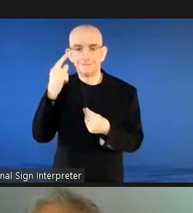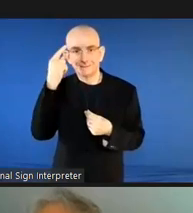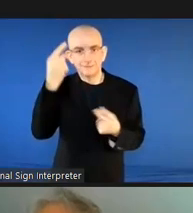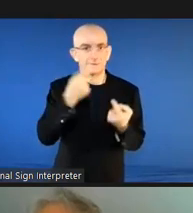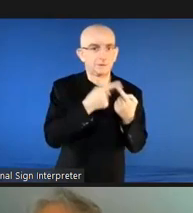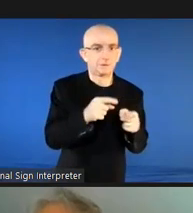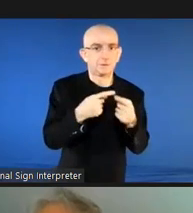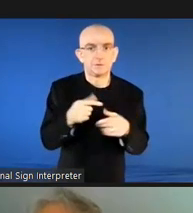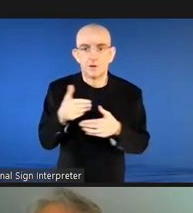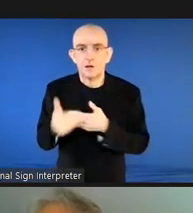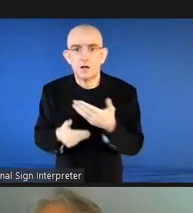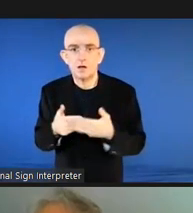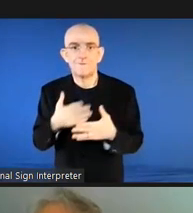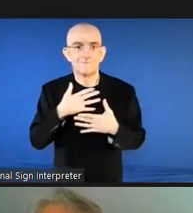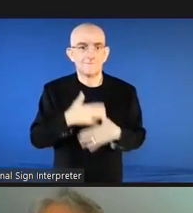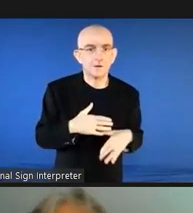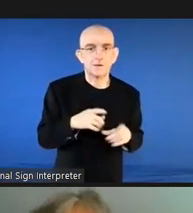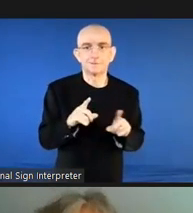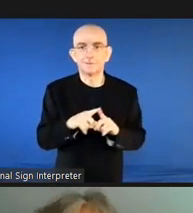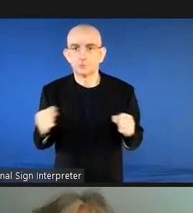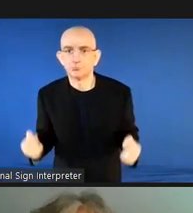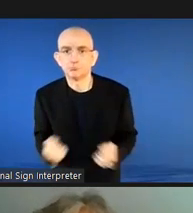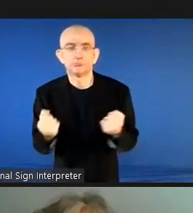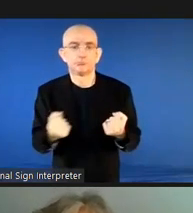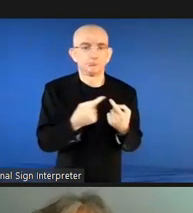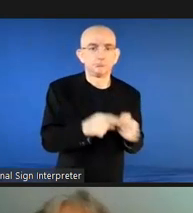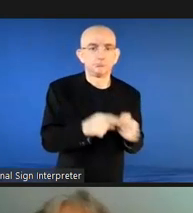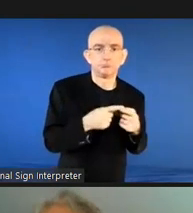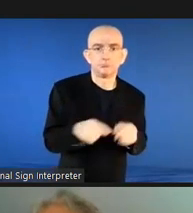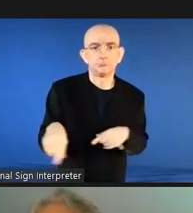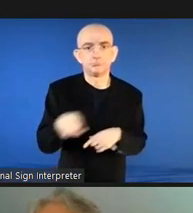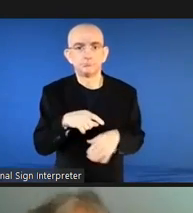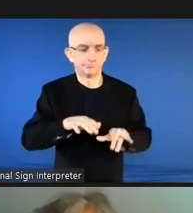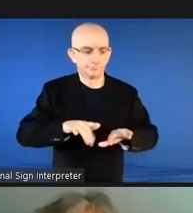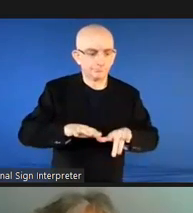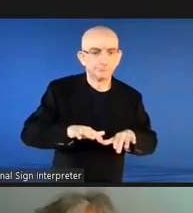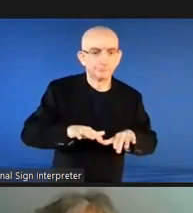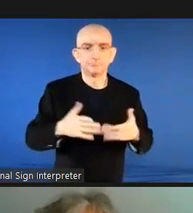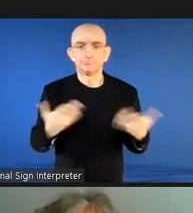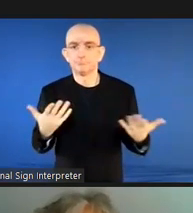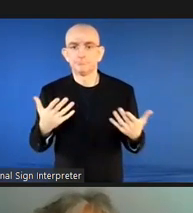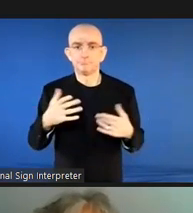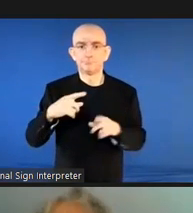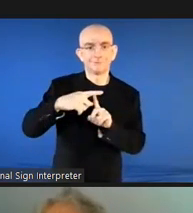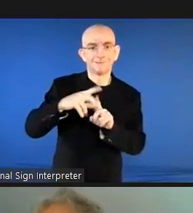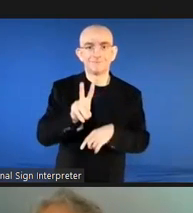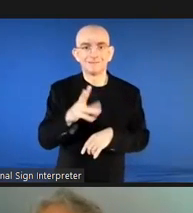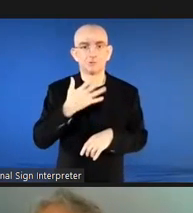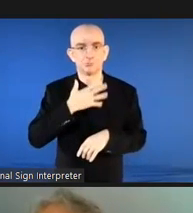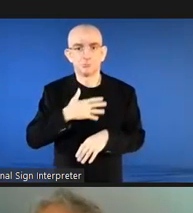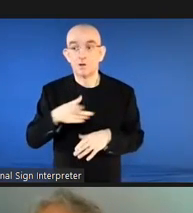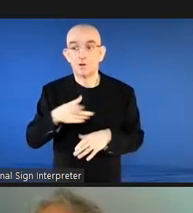reach deaf children. And I think, again, along with a lot of other children from much